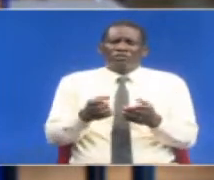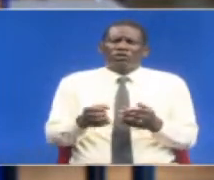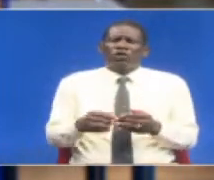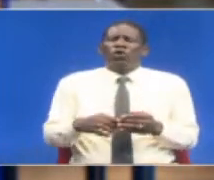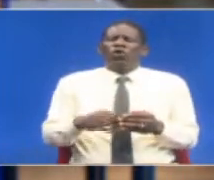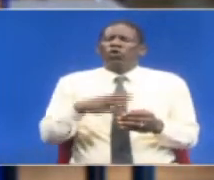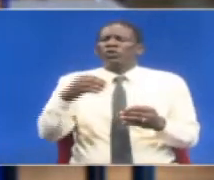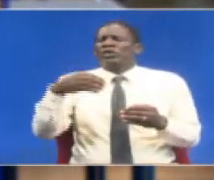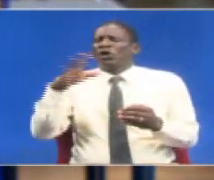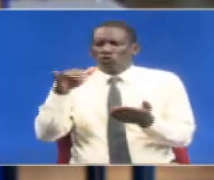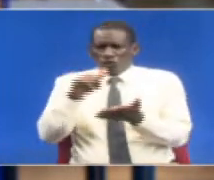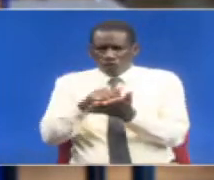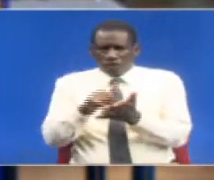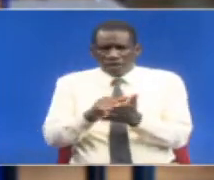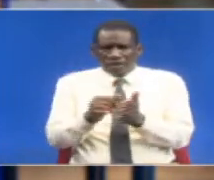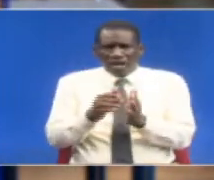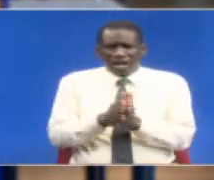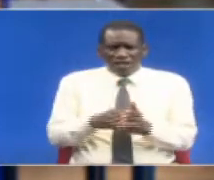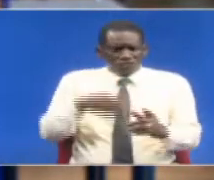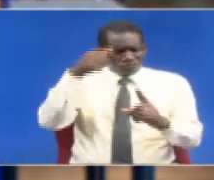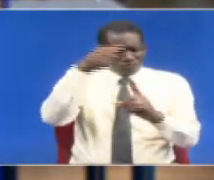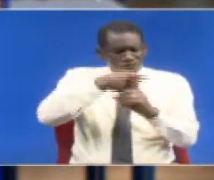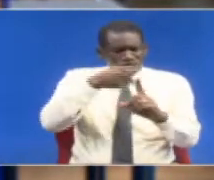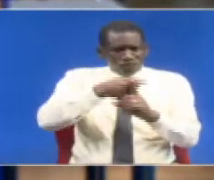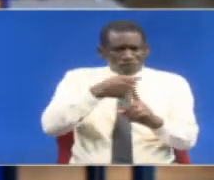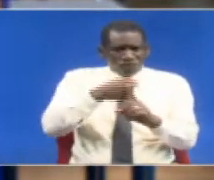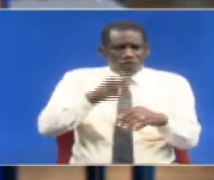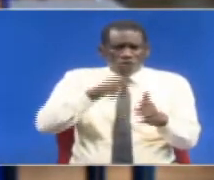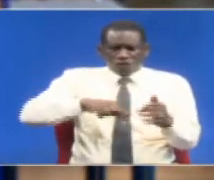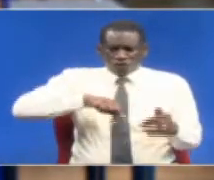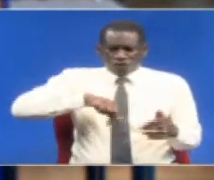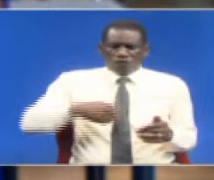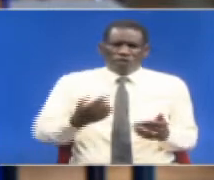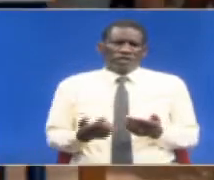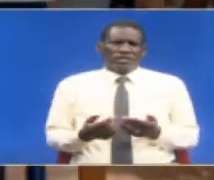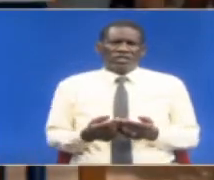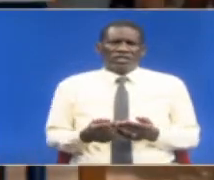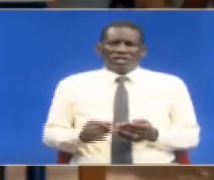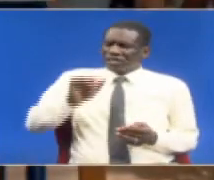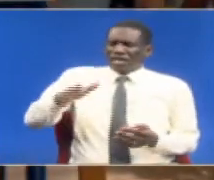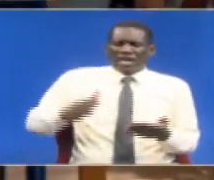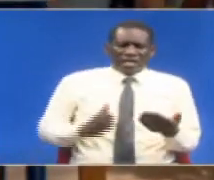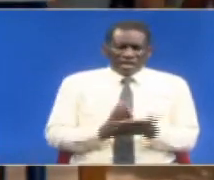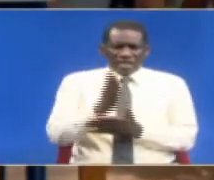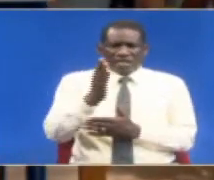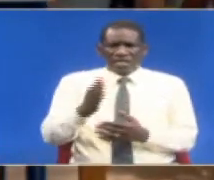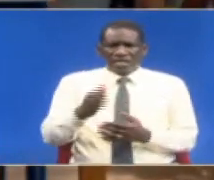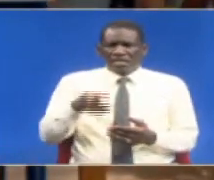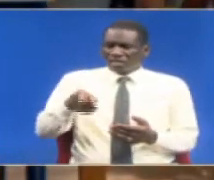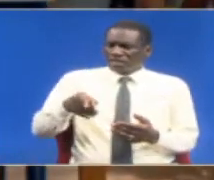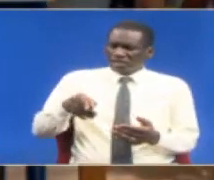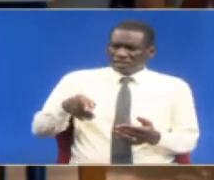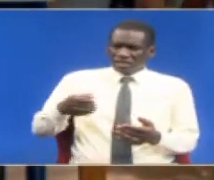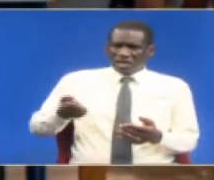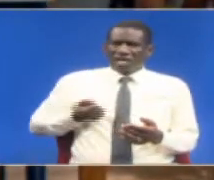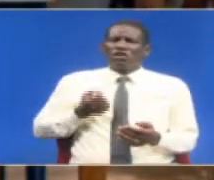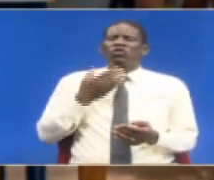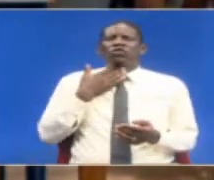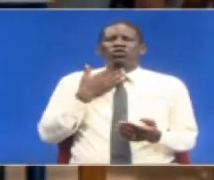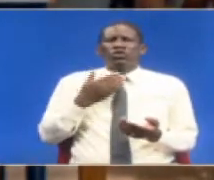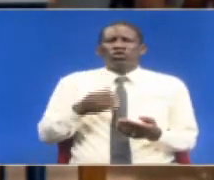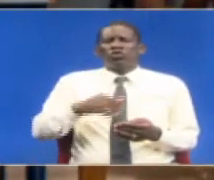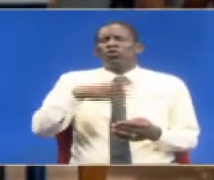beyond that and fights for what she feels is her right, because she wants to go and get